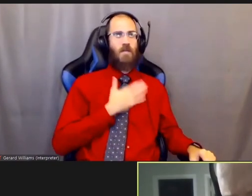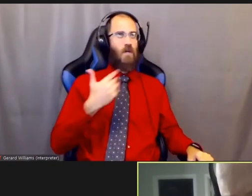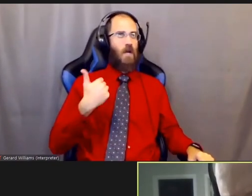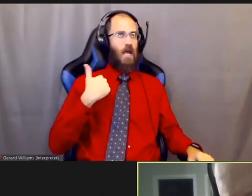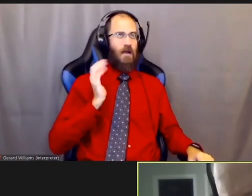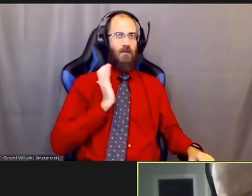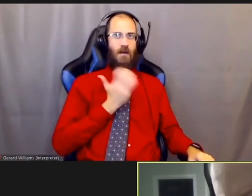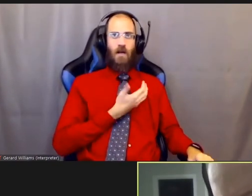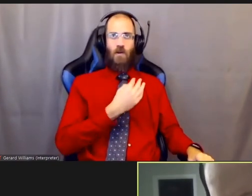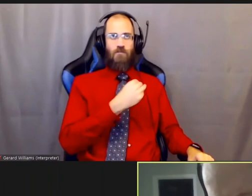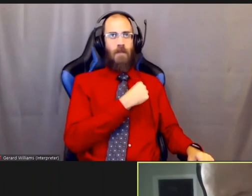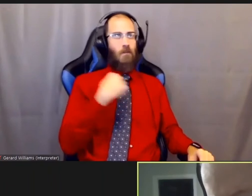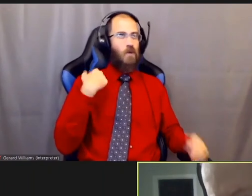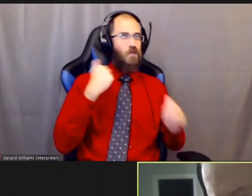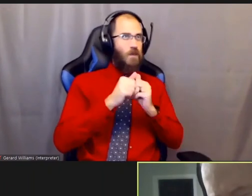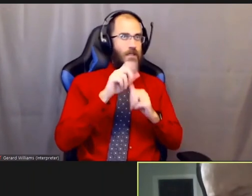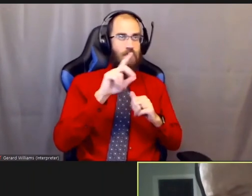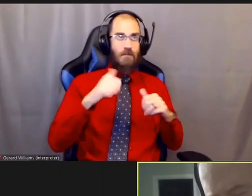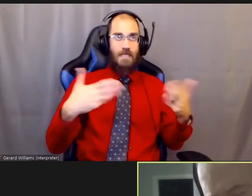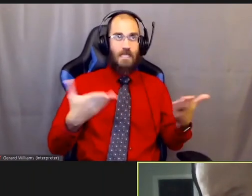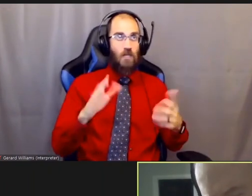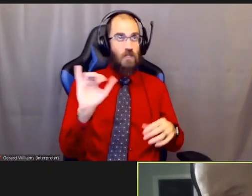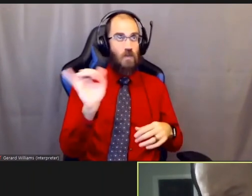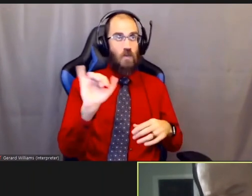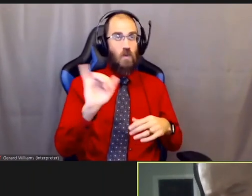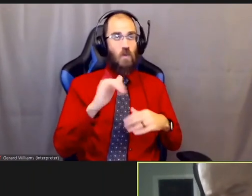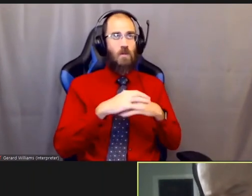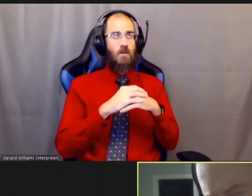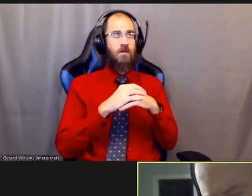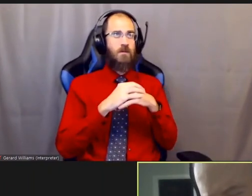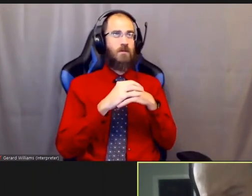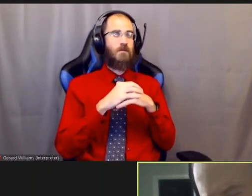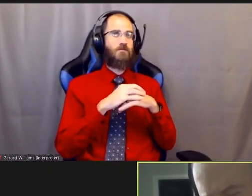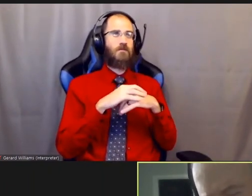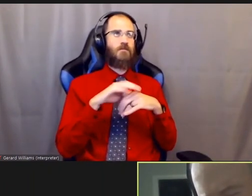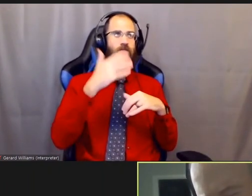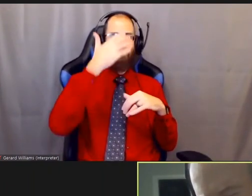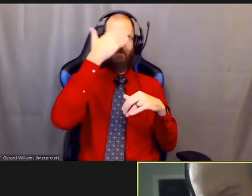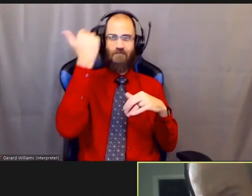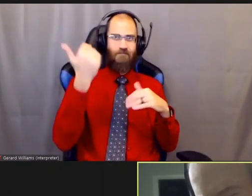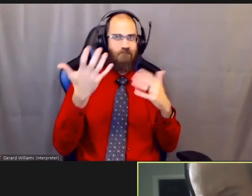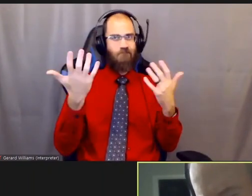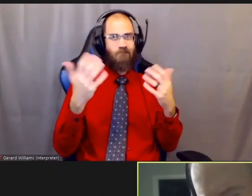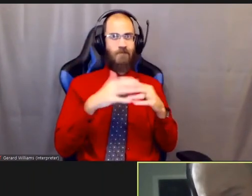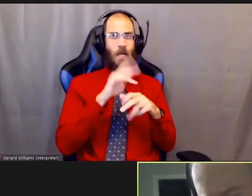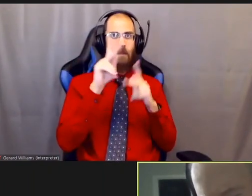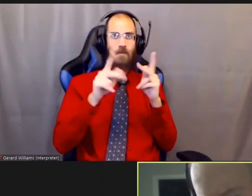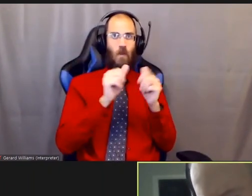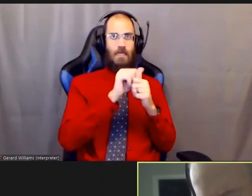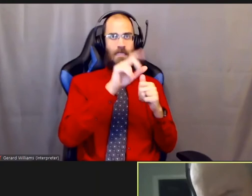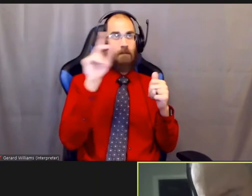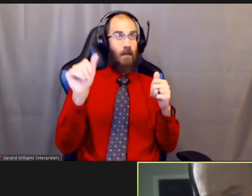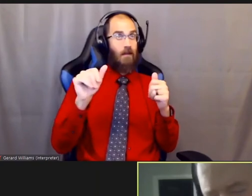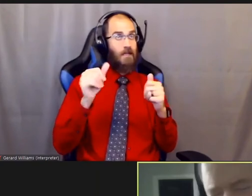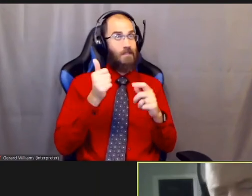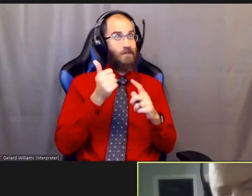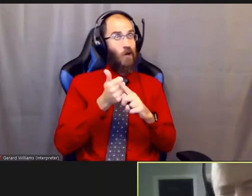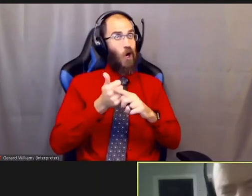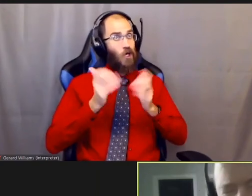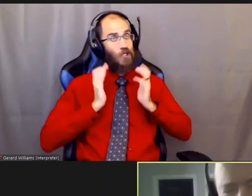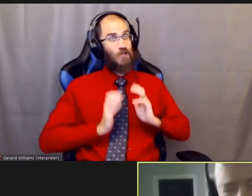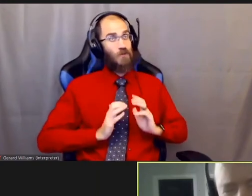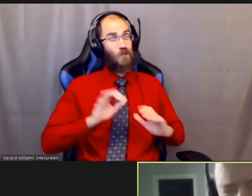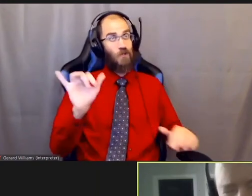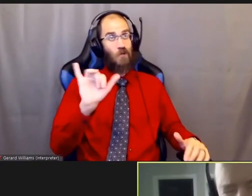our members with disabilities here with us too, because folks with disabilities are consumers too.